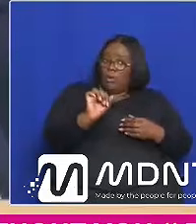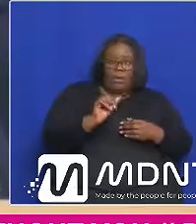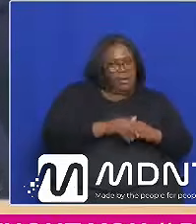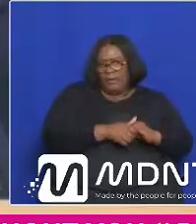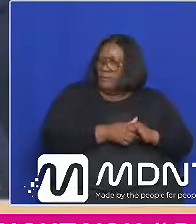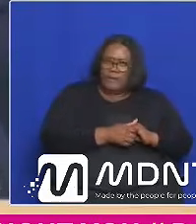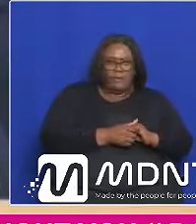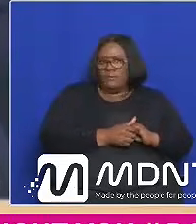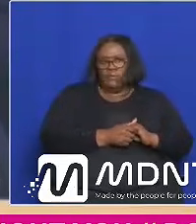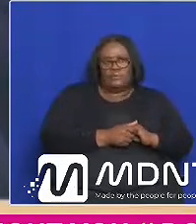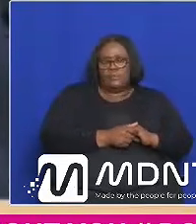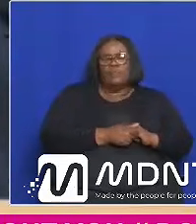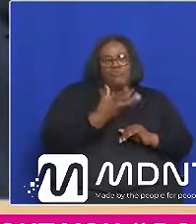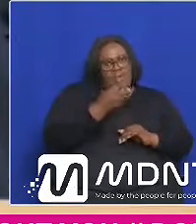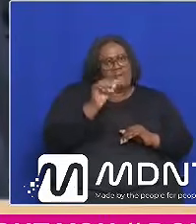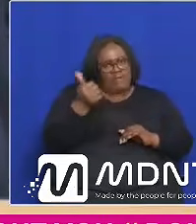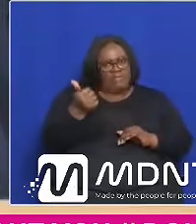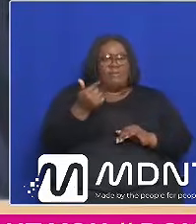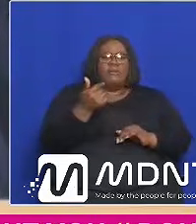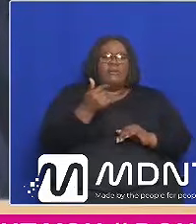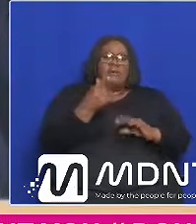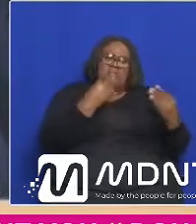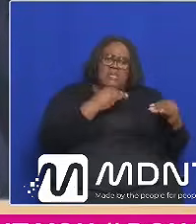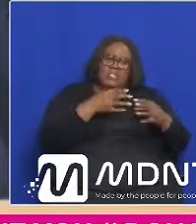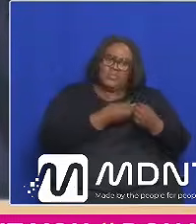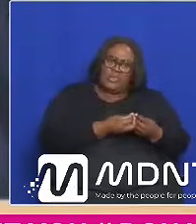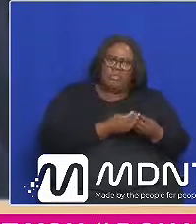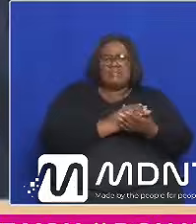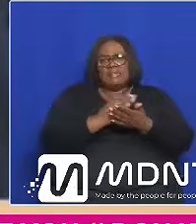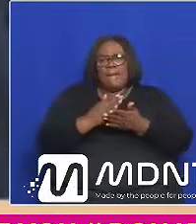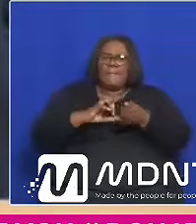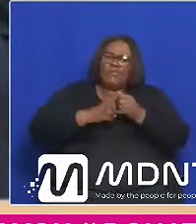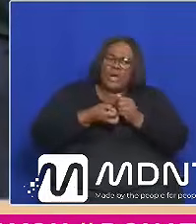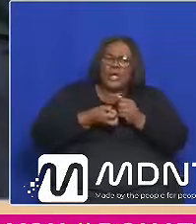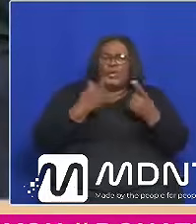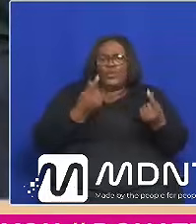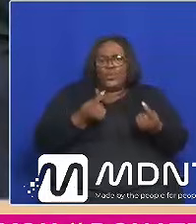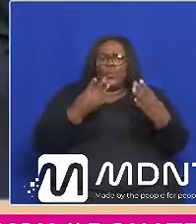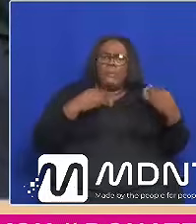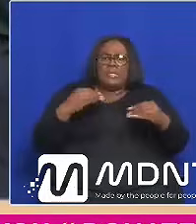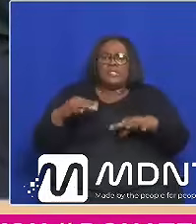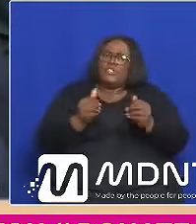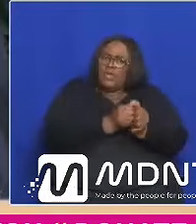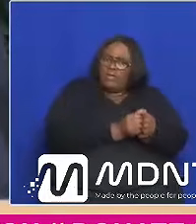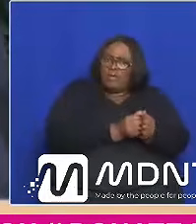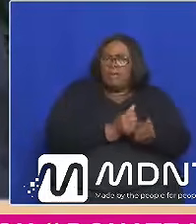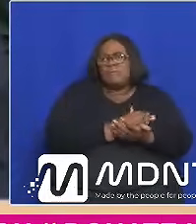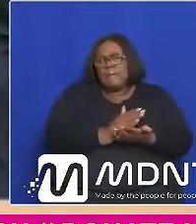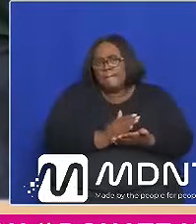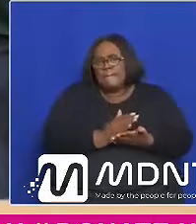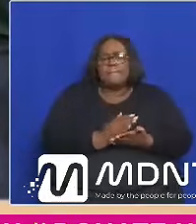other dealings with him, some attempt at doing business together, some you were